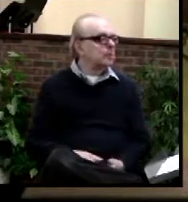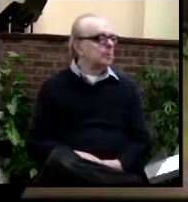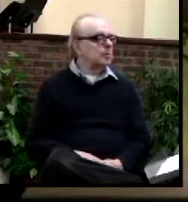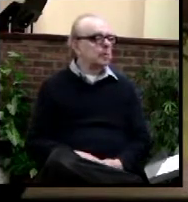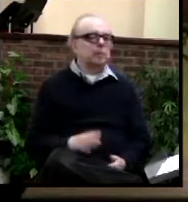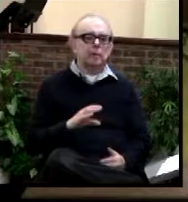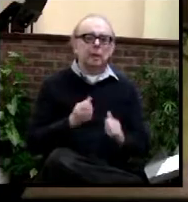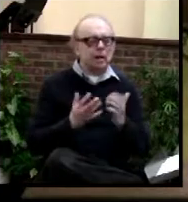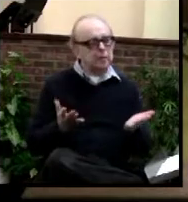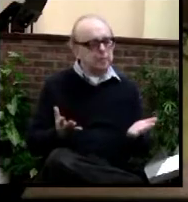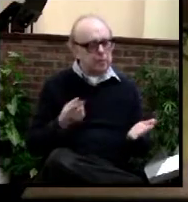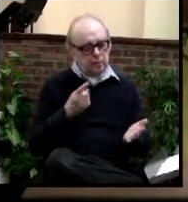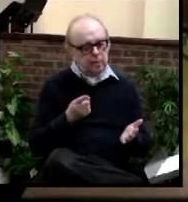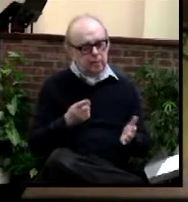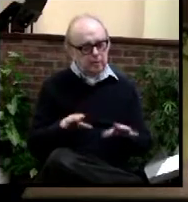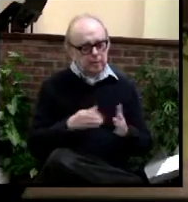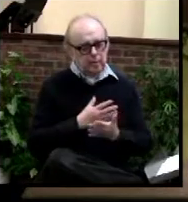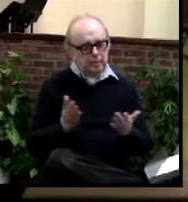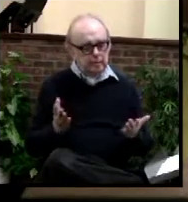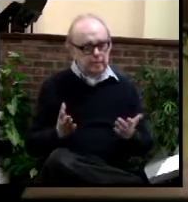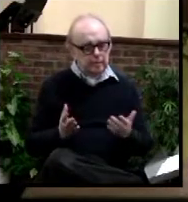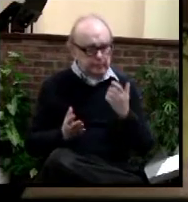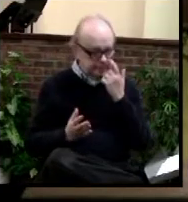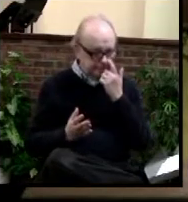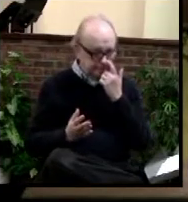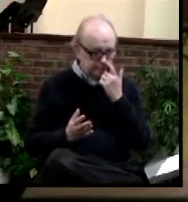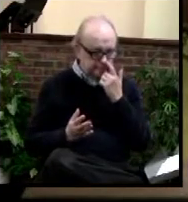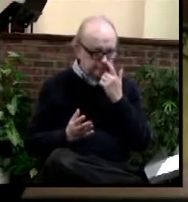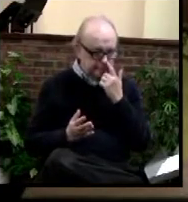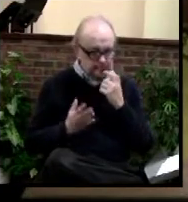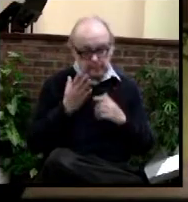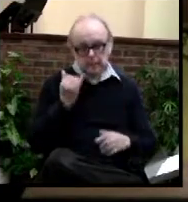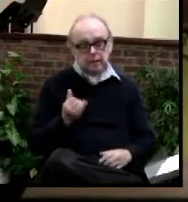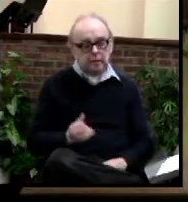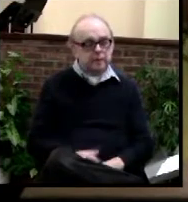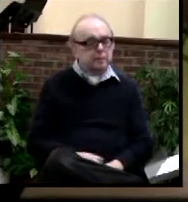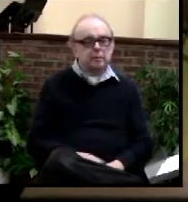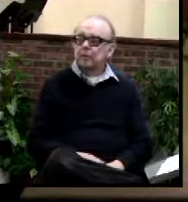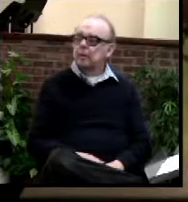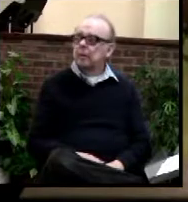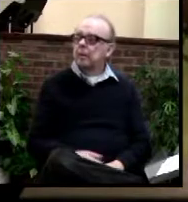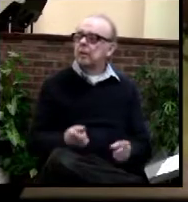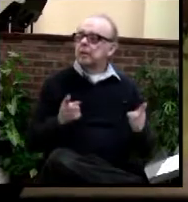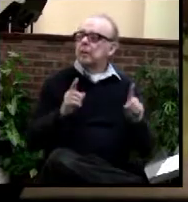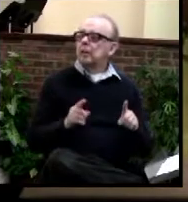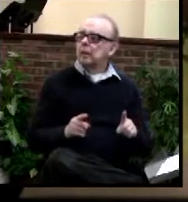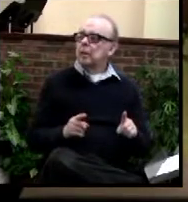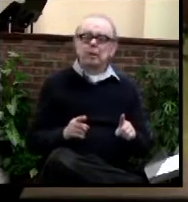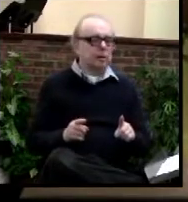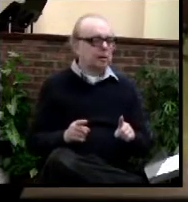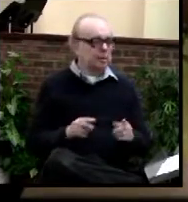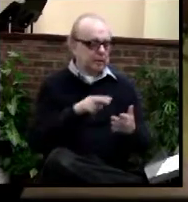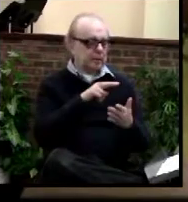And how do we do these things, okay? Because when you read some